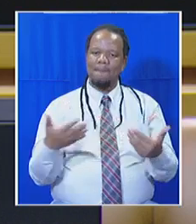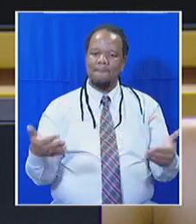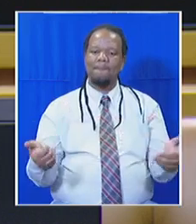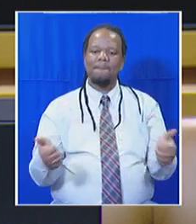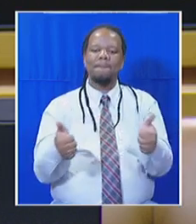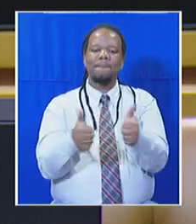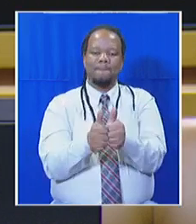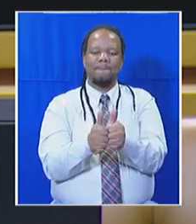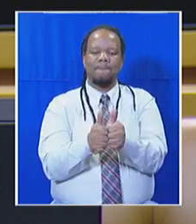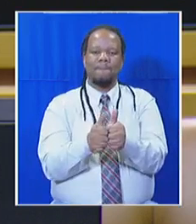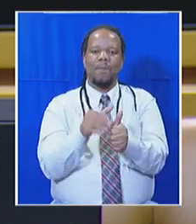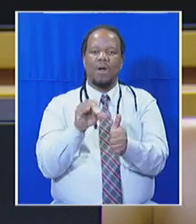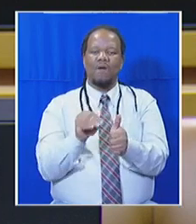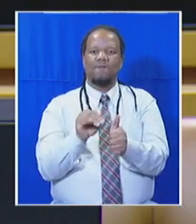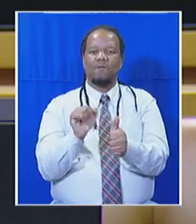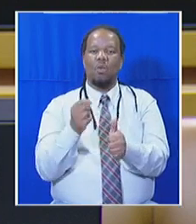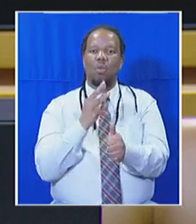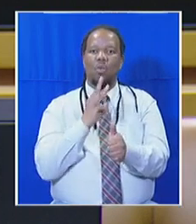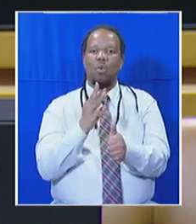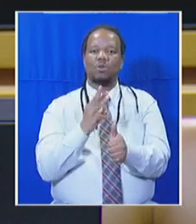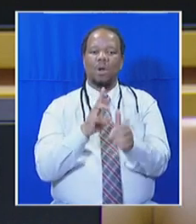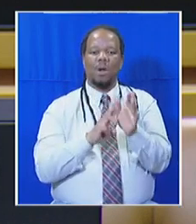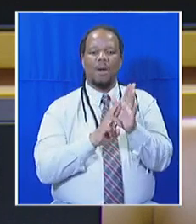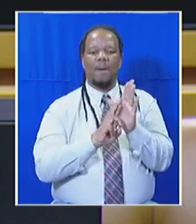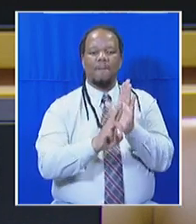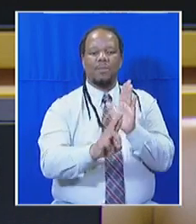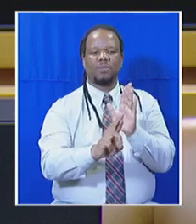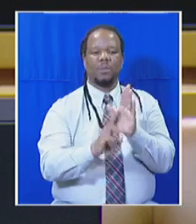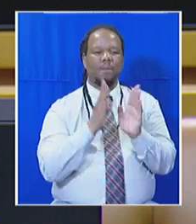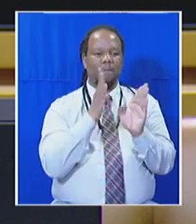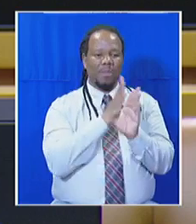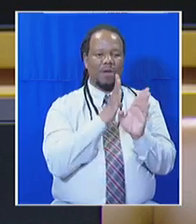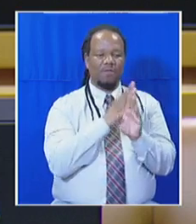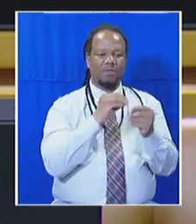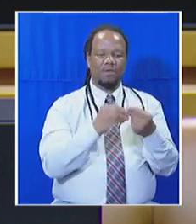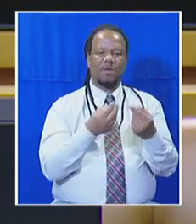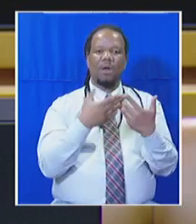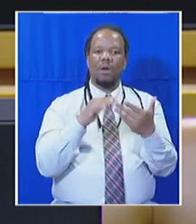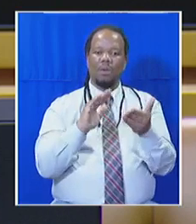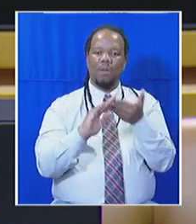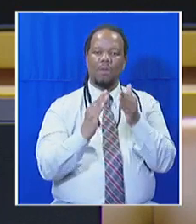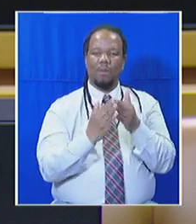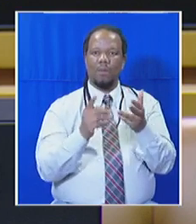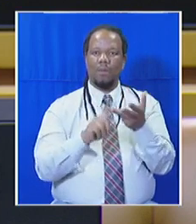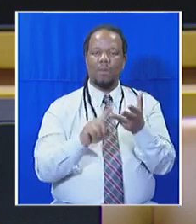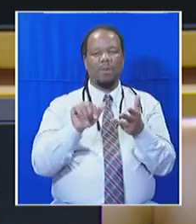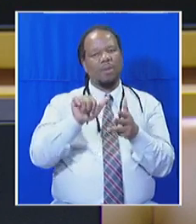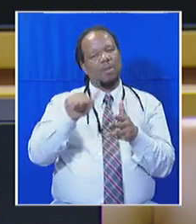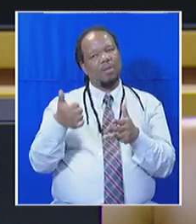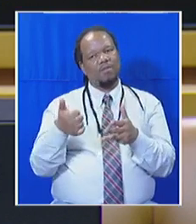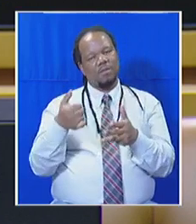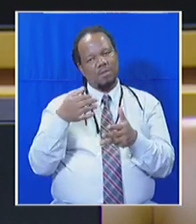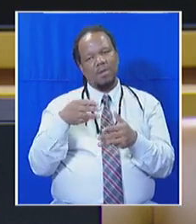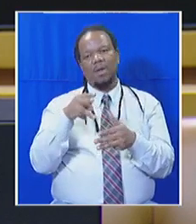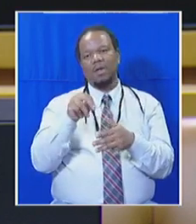now branded as Water Ambassadors. It's the private sector, civil society, different non-governmental